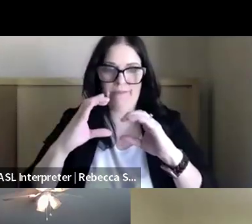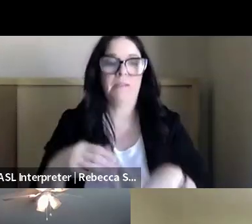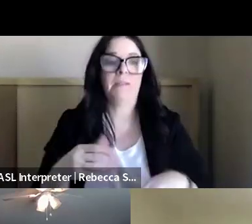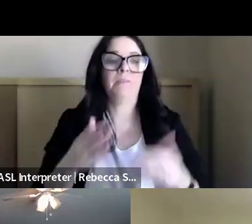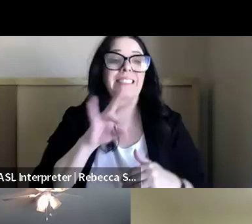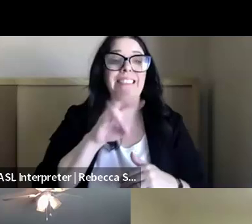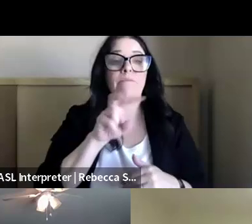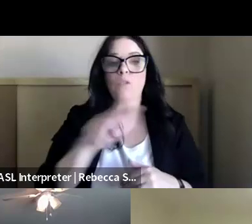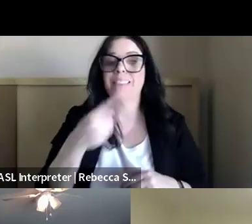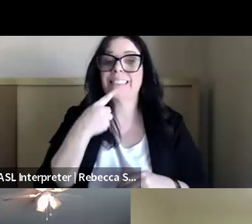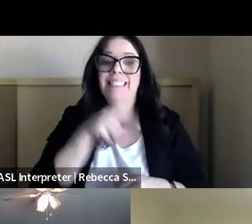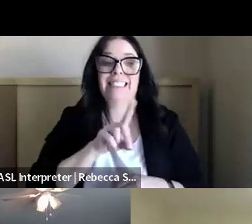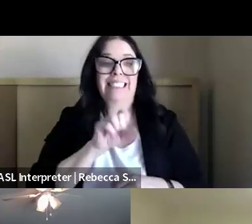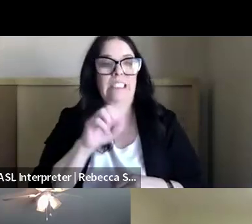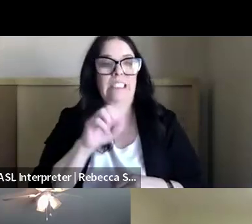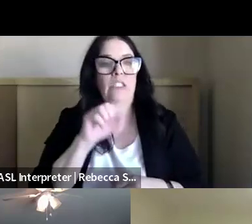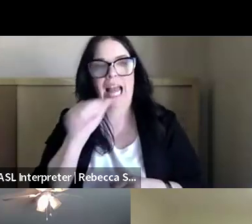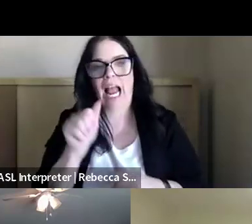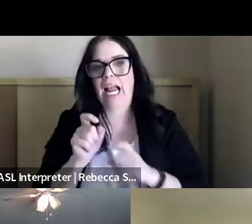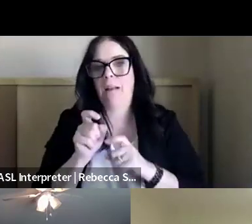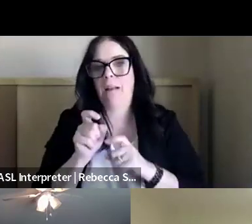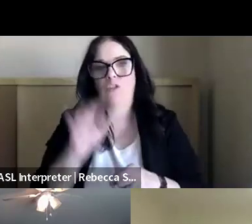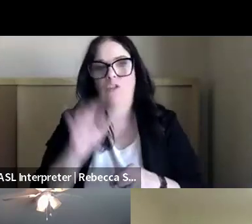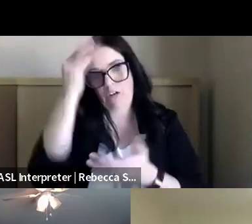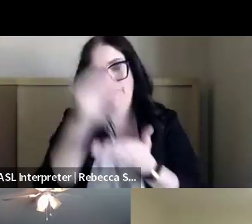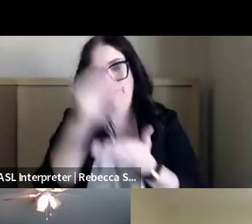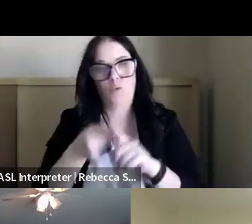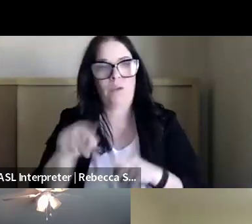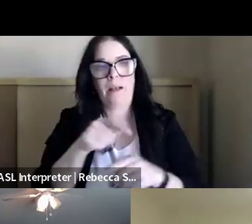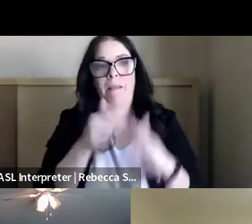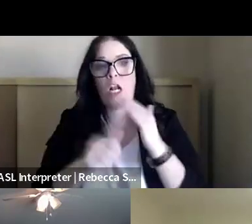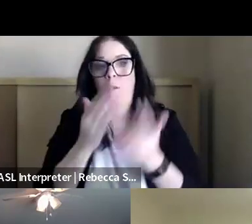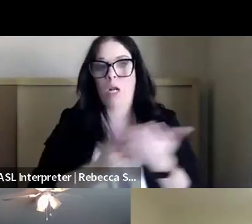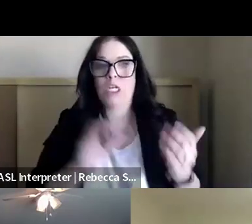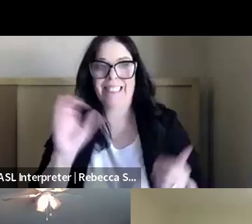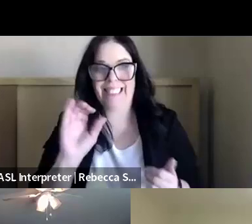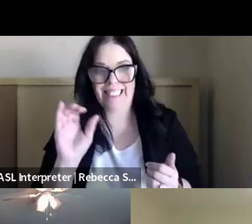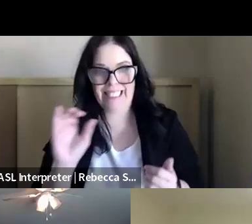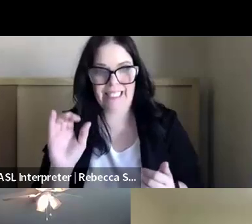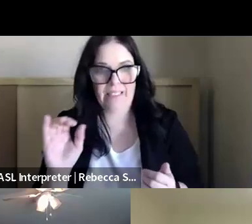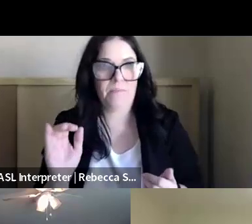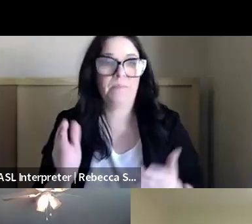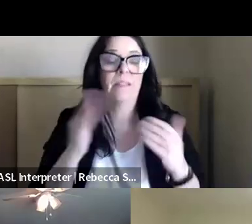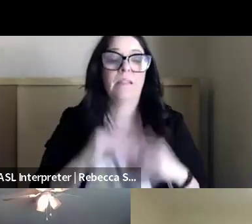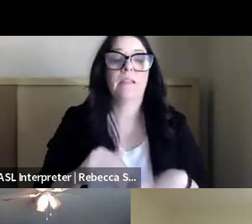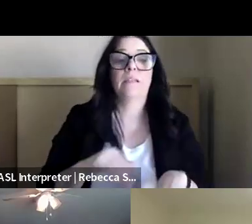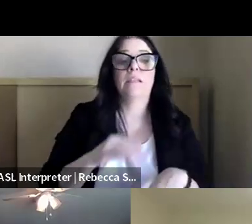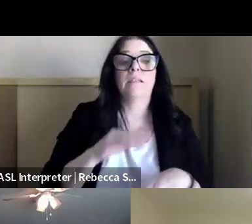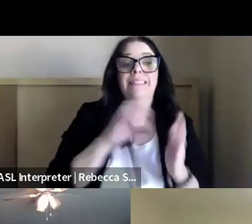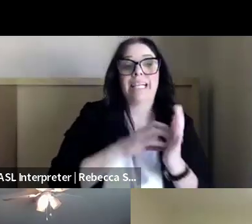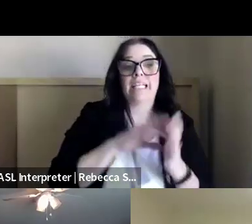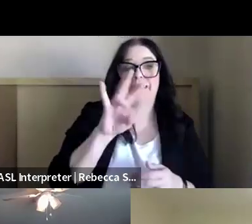do not administer federal funding to grantees under Part C of the Act. Section